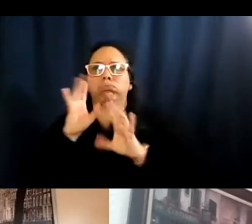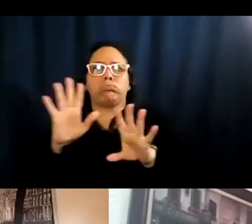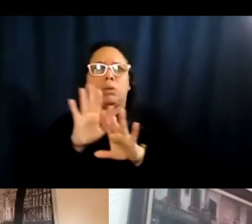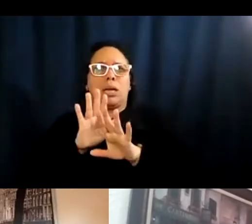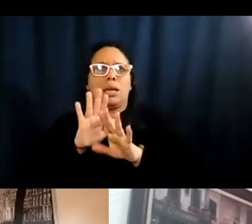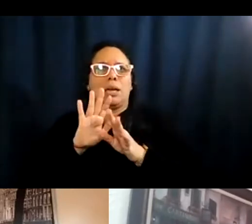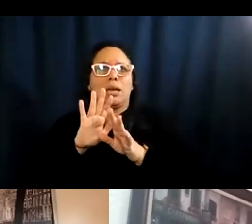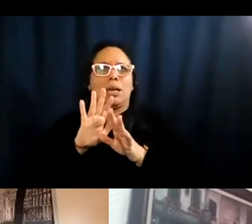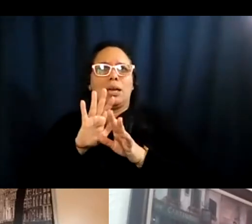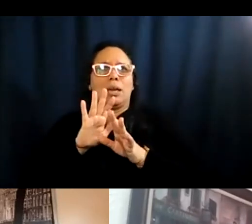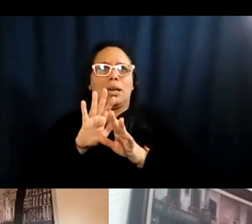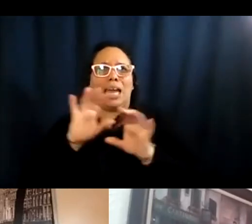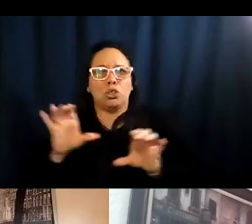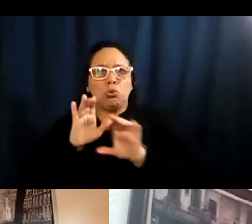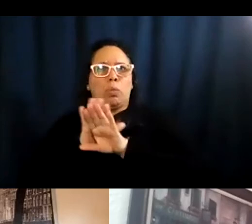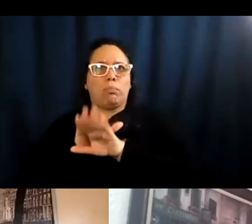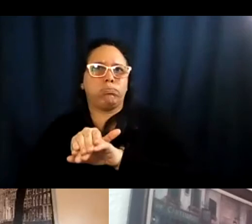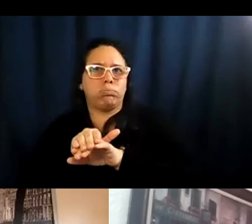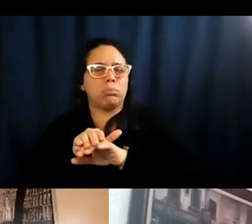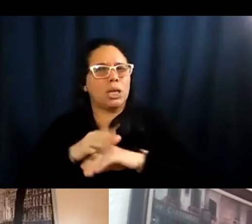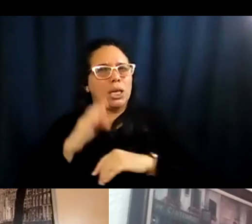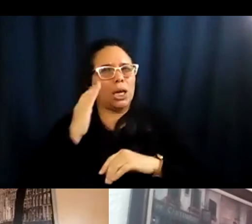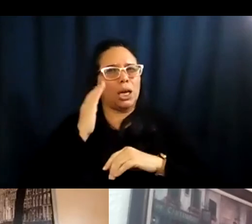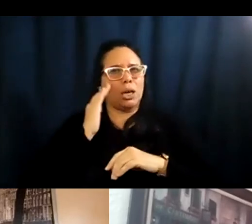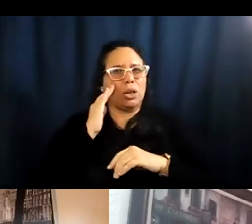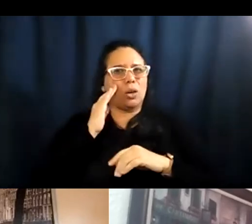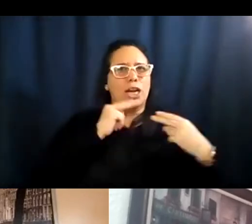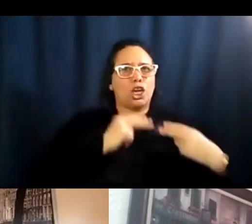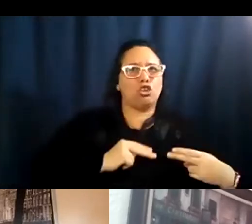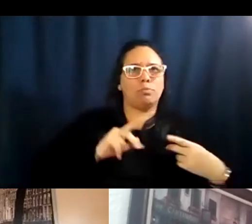through, you know, like human to human violence.